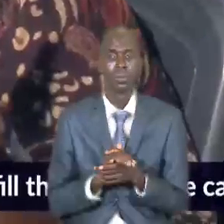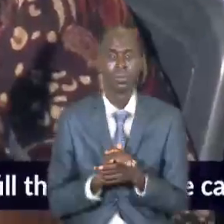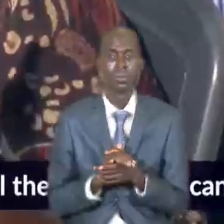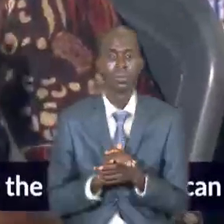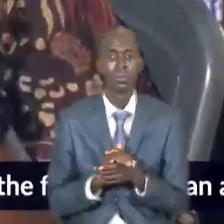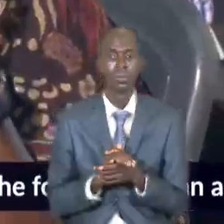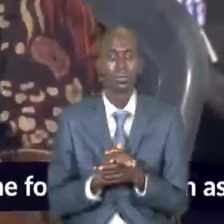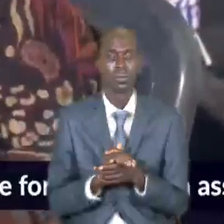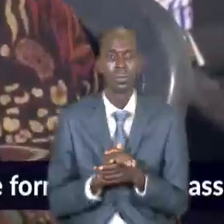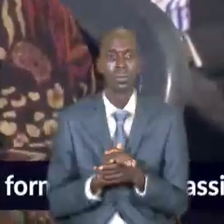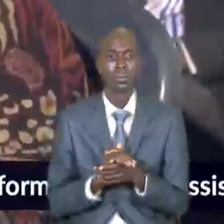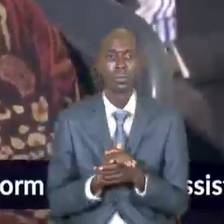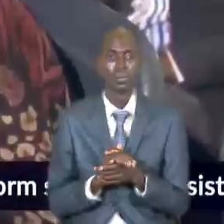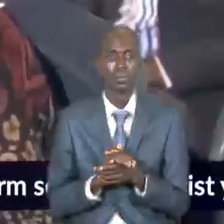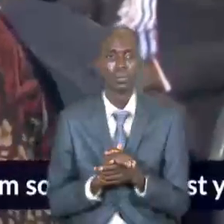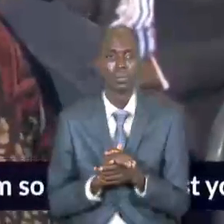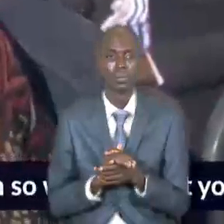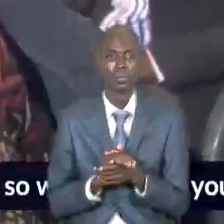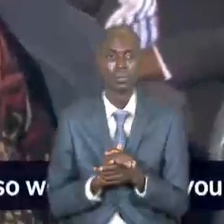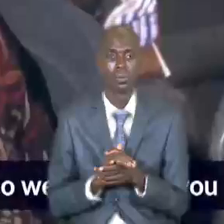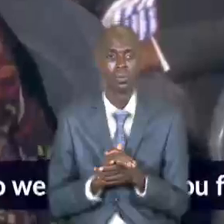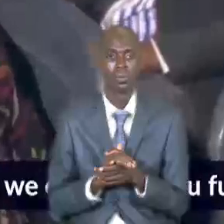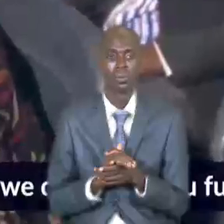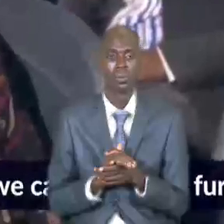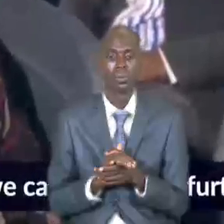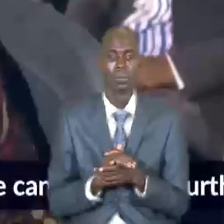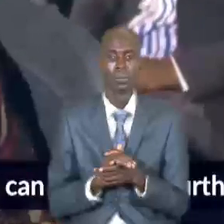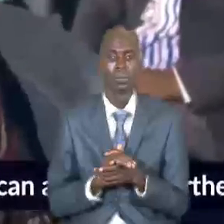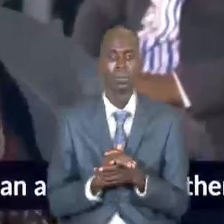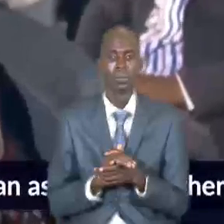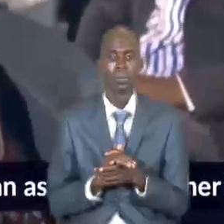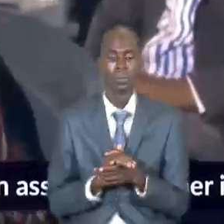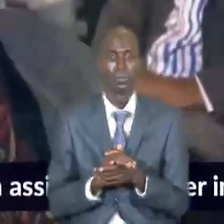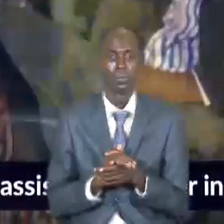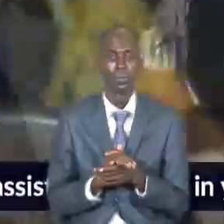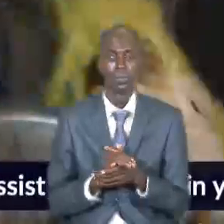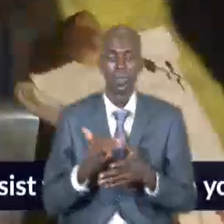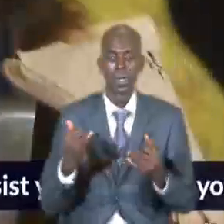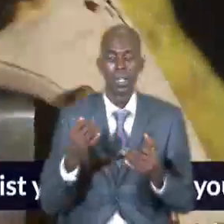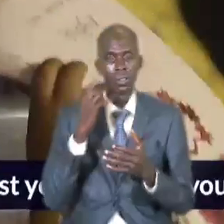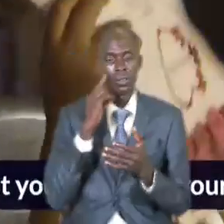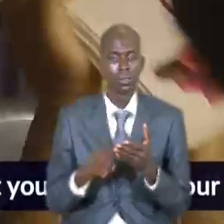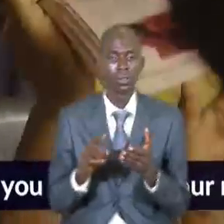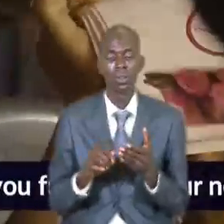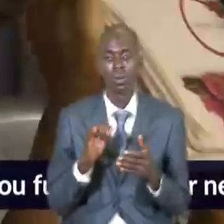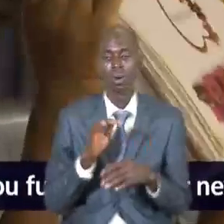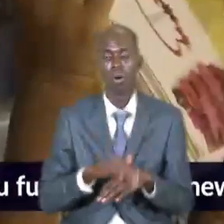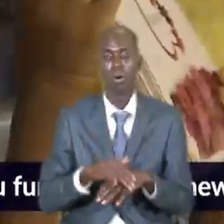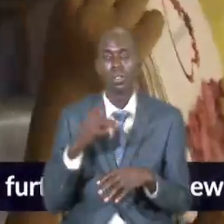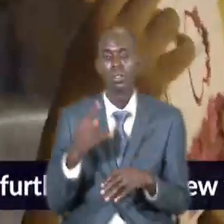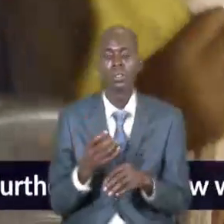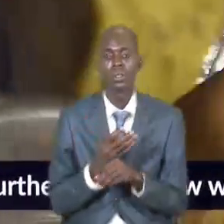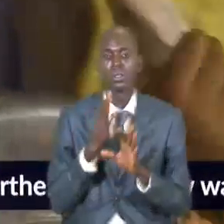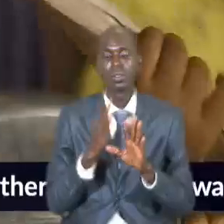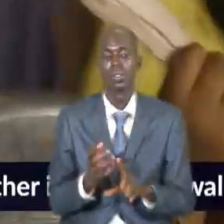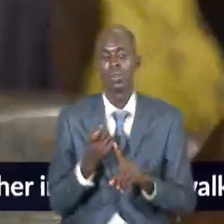In the middle. God bless you. To my right. God bless you. Again, to my left. Are you done? Can I see any